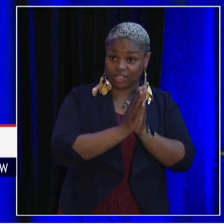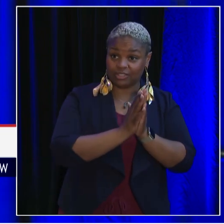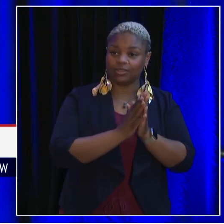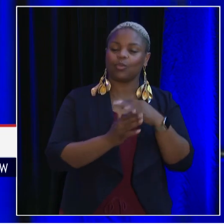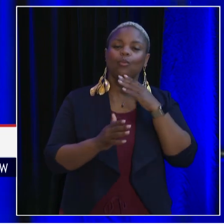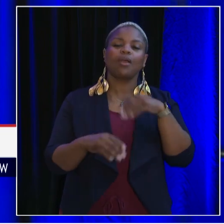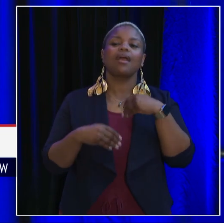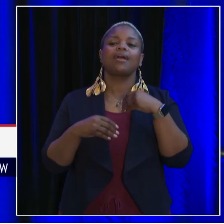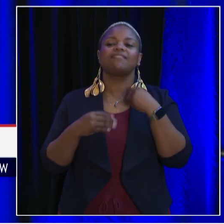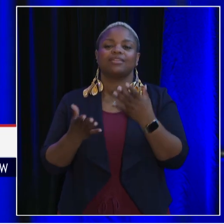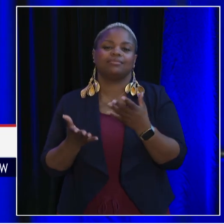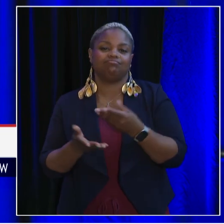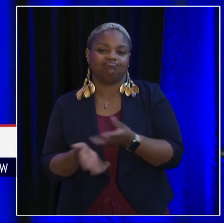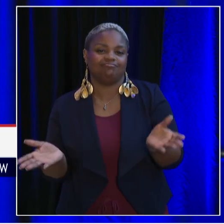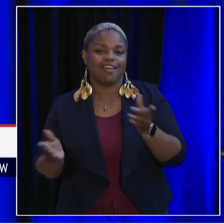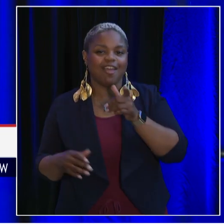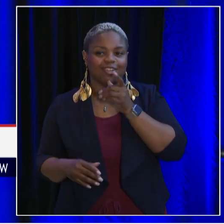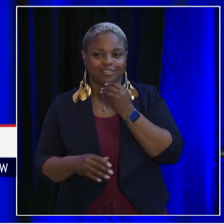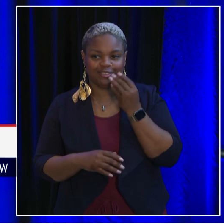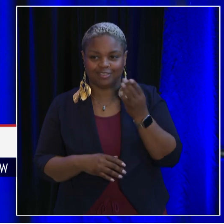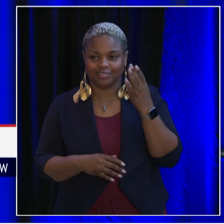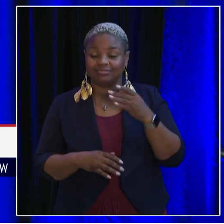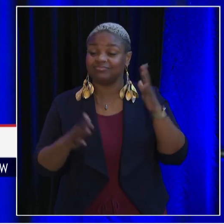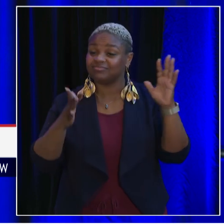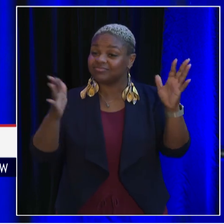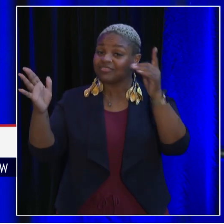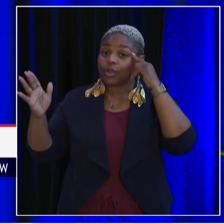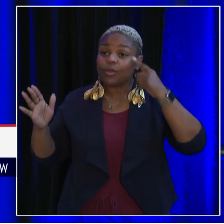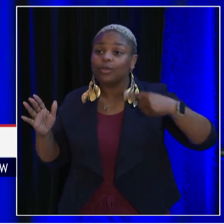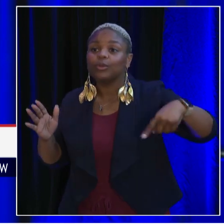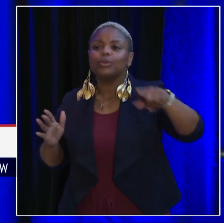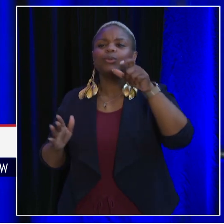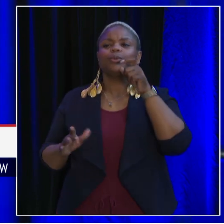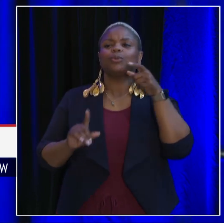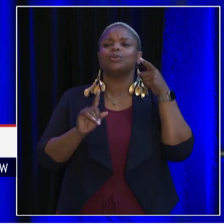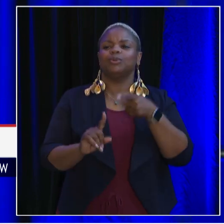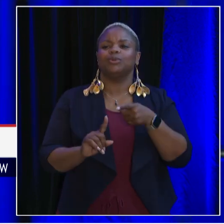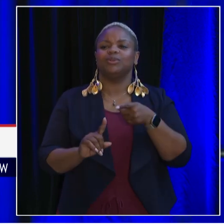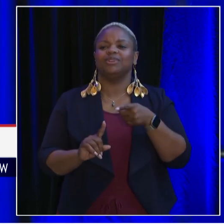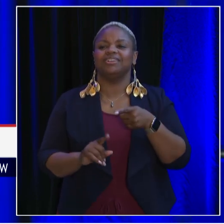welcome to Reverend Canon Leonard Hamlin Sr.